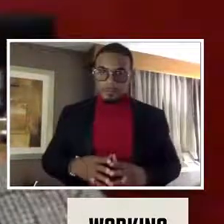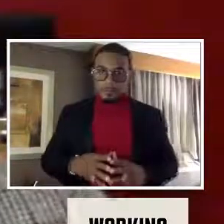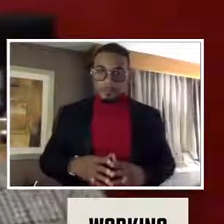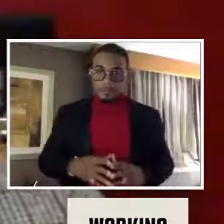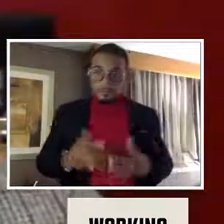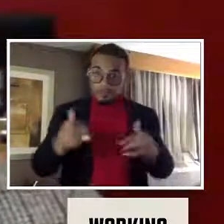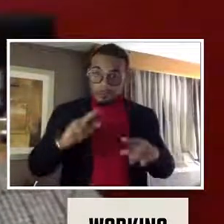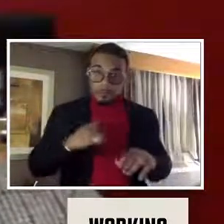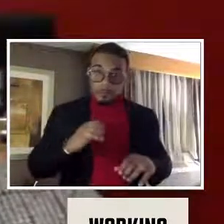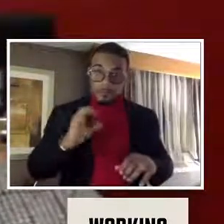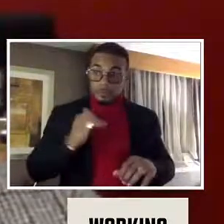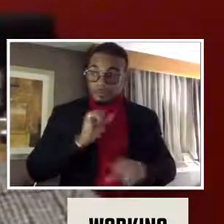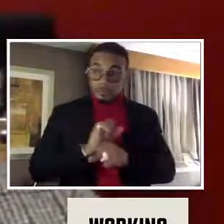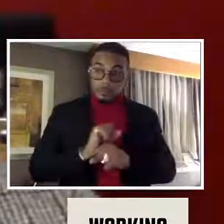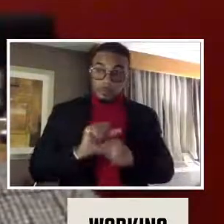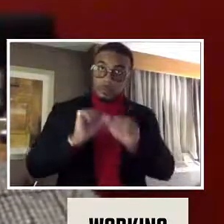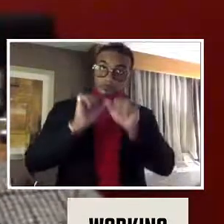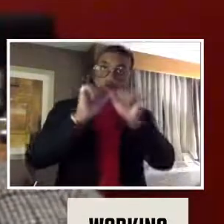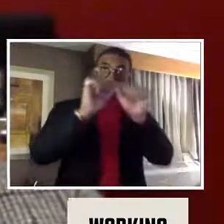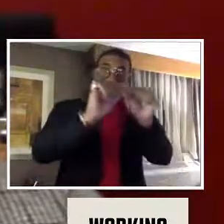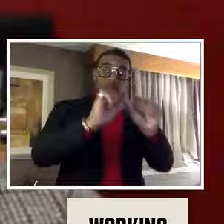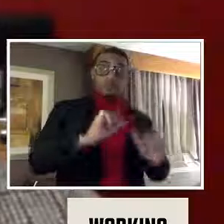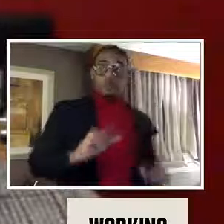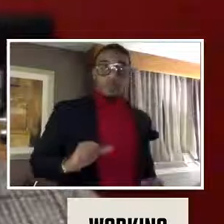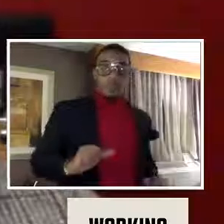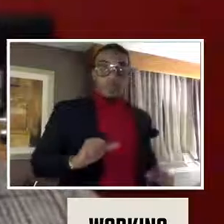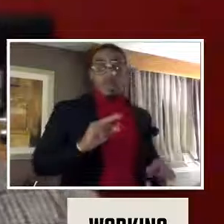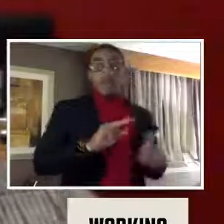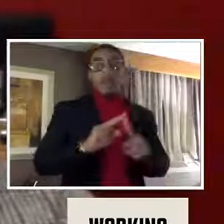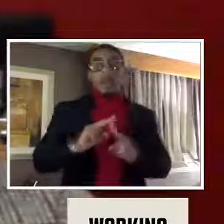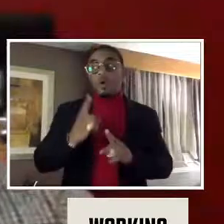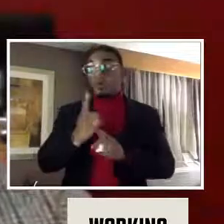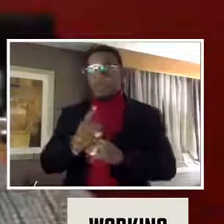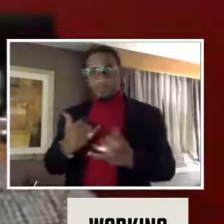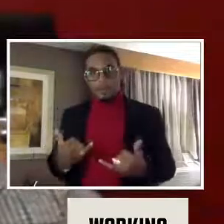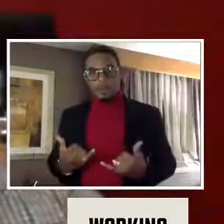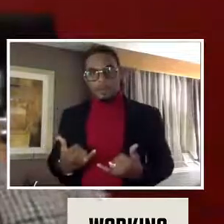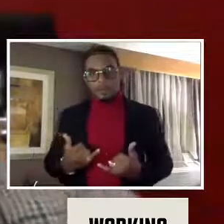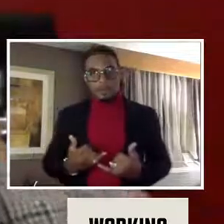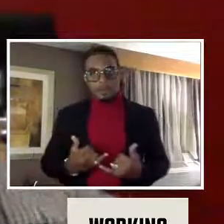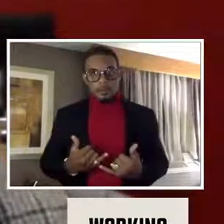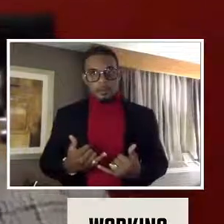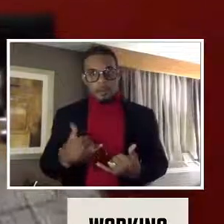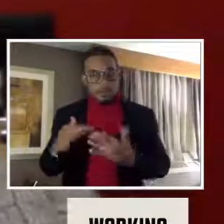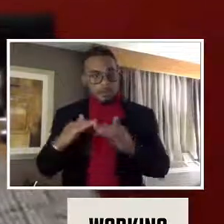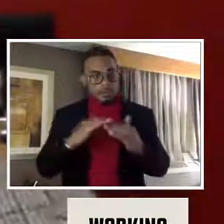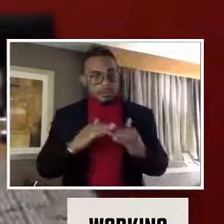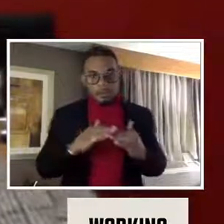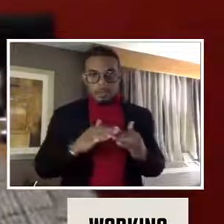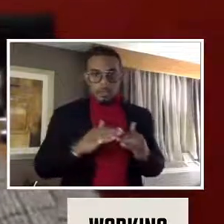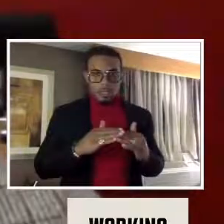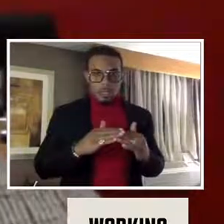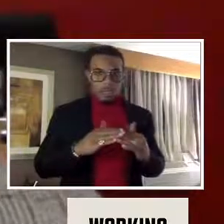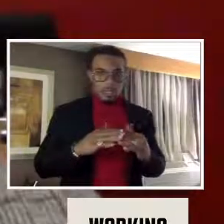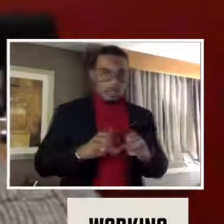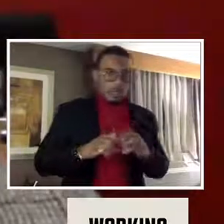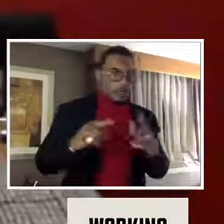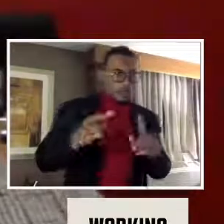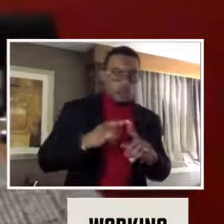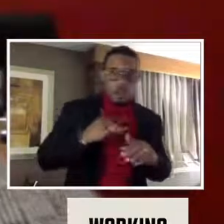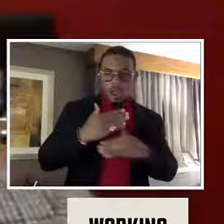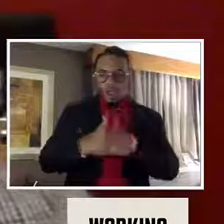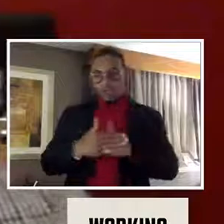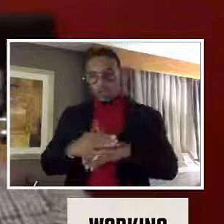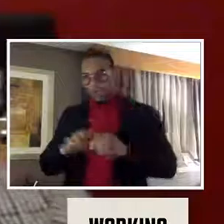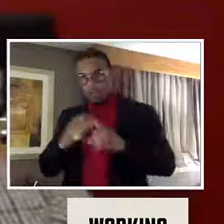And while our work is long-term, it is also right now. My city is at a breaking point. Our country is